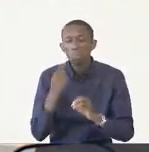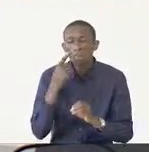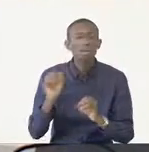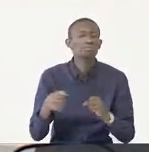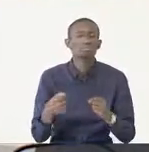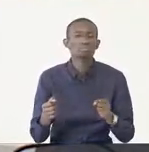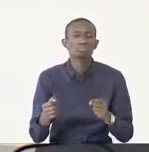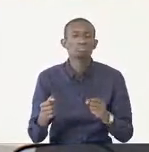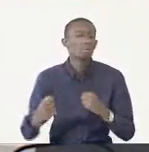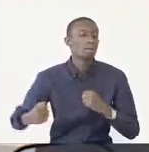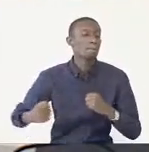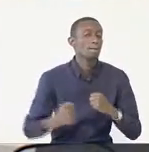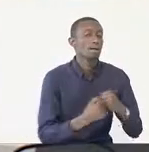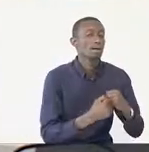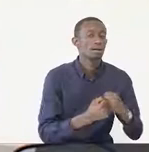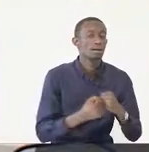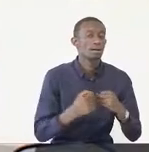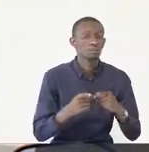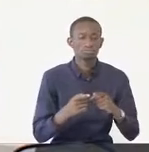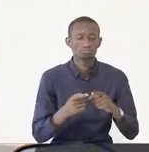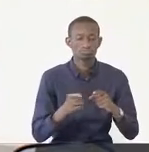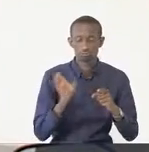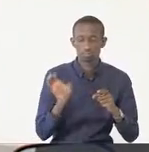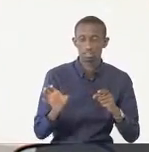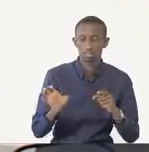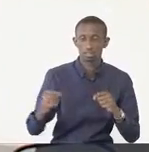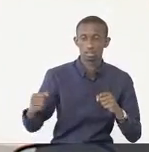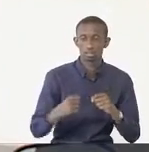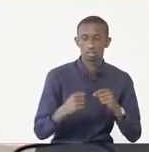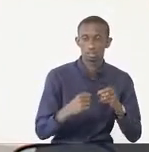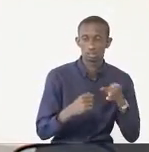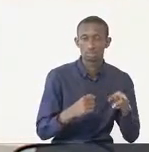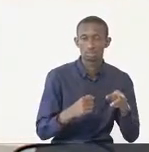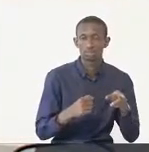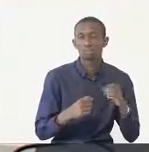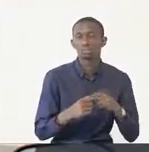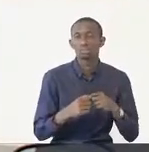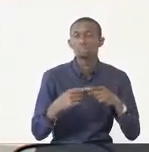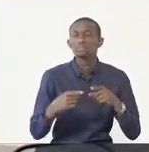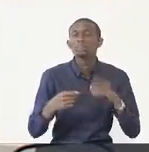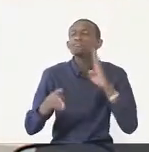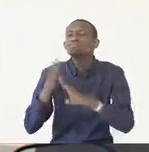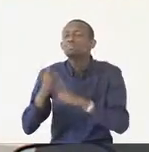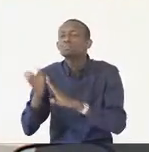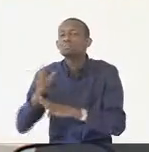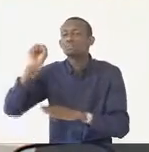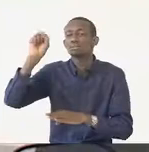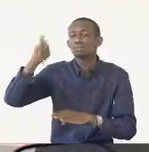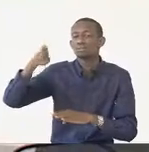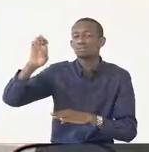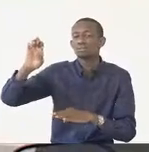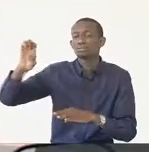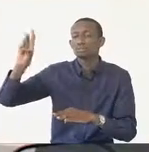being hit by another particle, but the speed of these two particles, you can determine them. And you